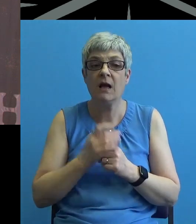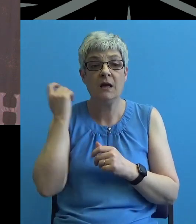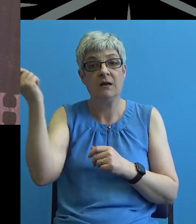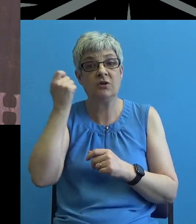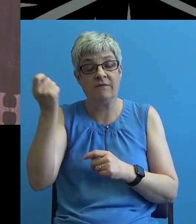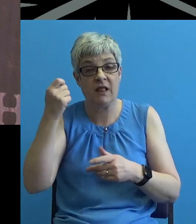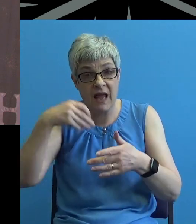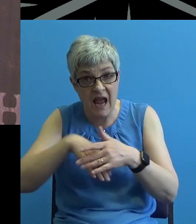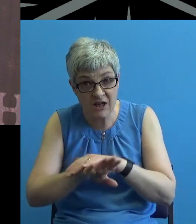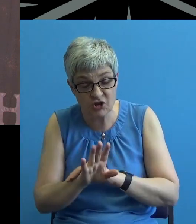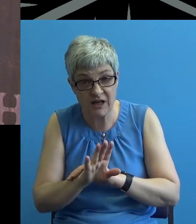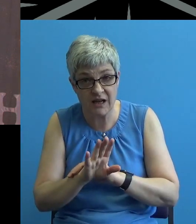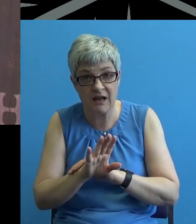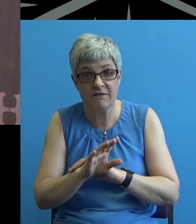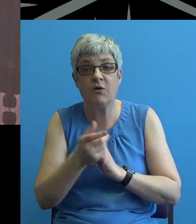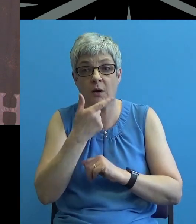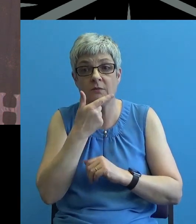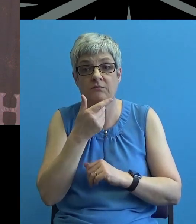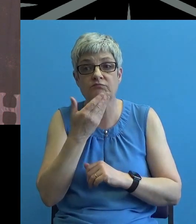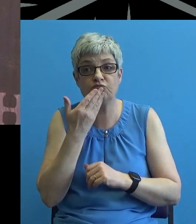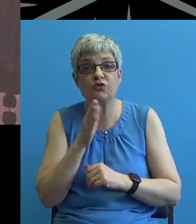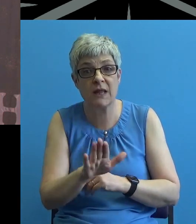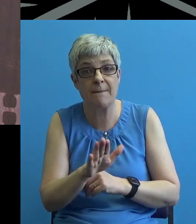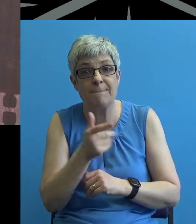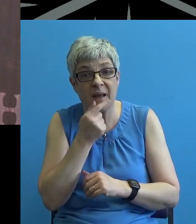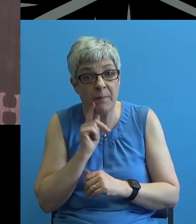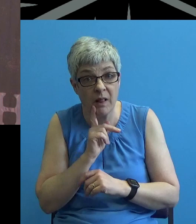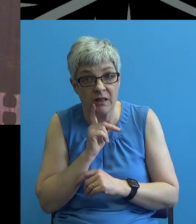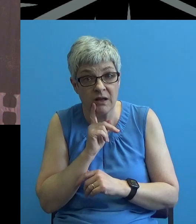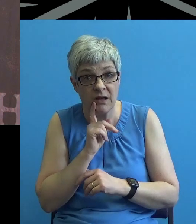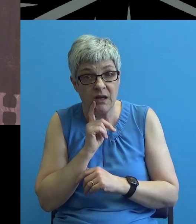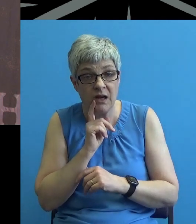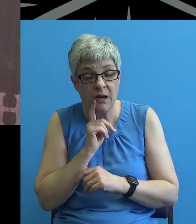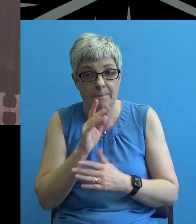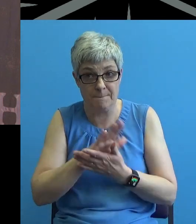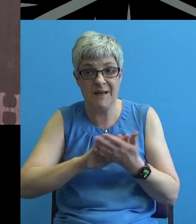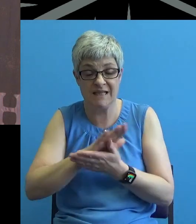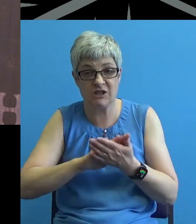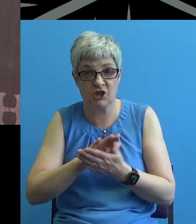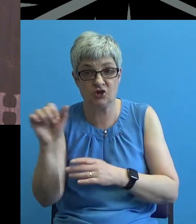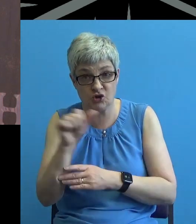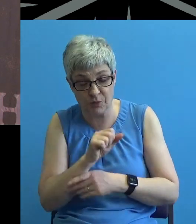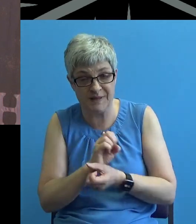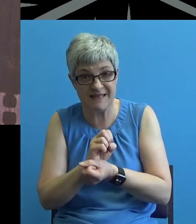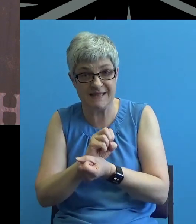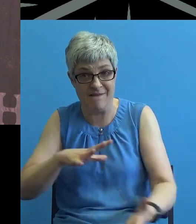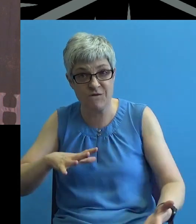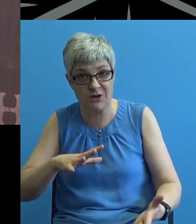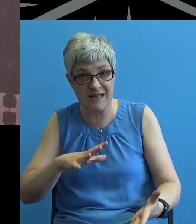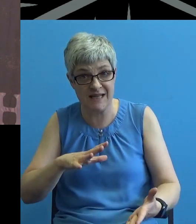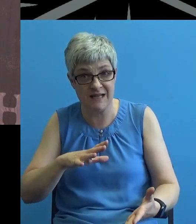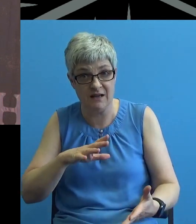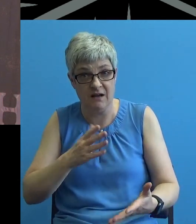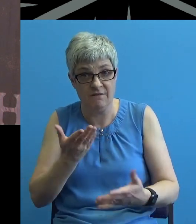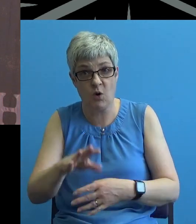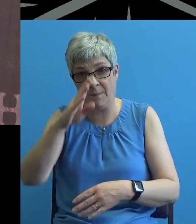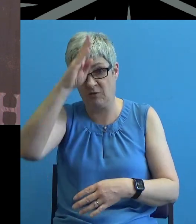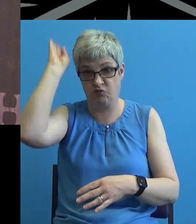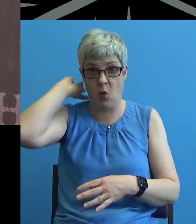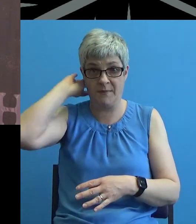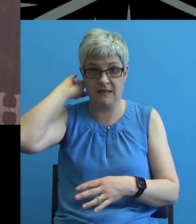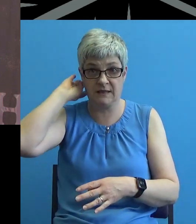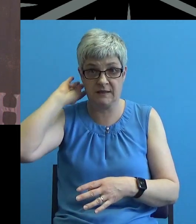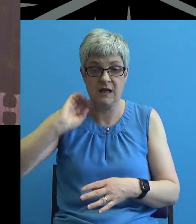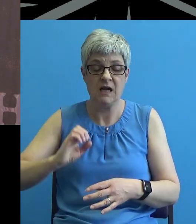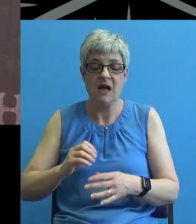triumphal entry for the people of Jerusalem was something that would happen to set them free from the binding prison that the Romans gave them. A